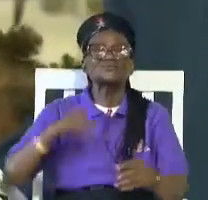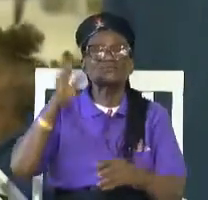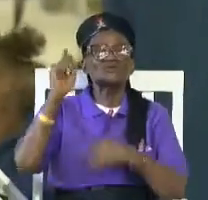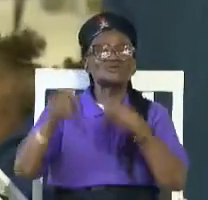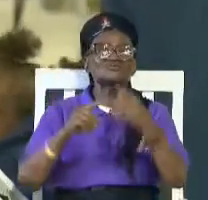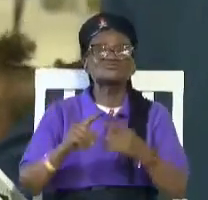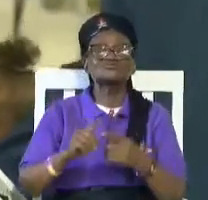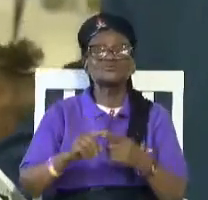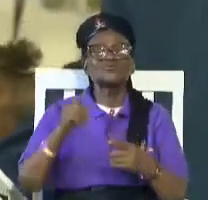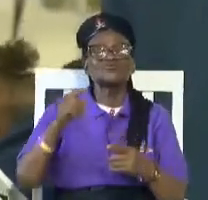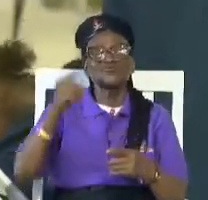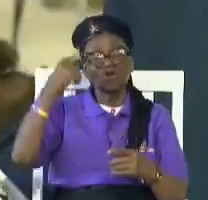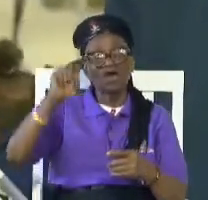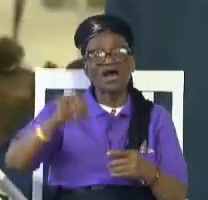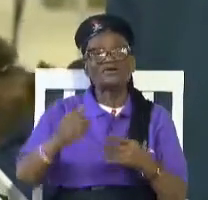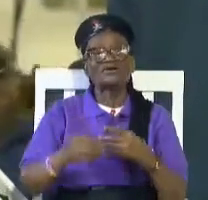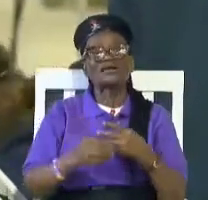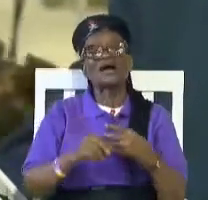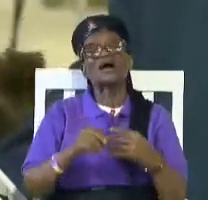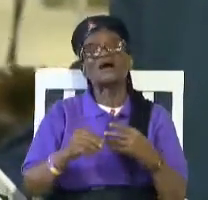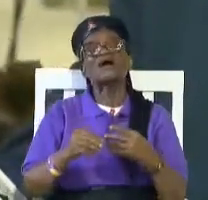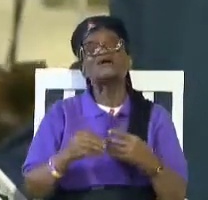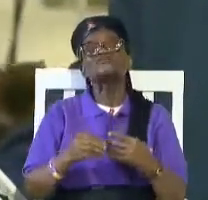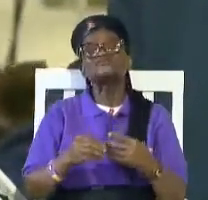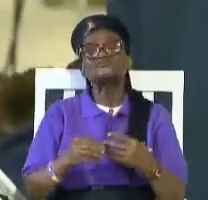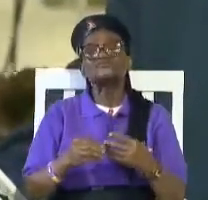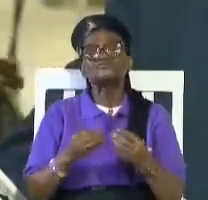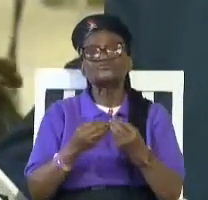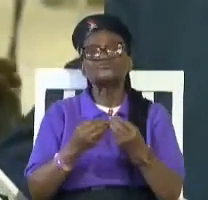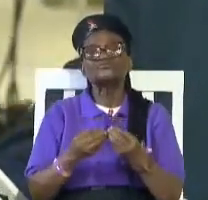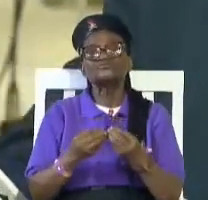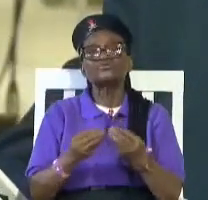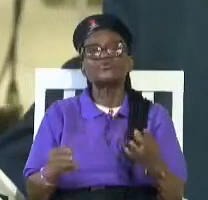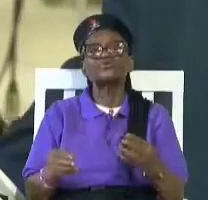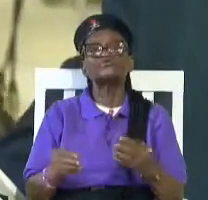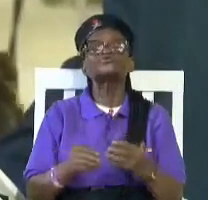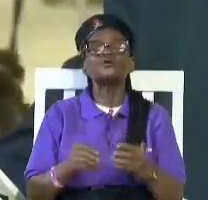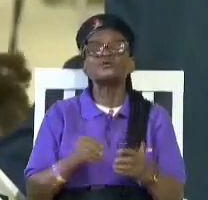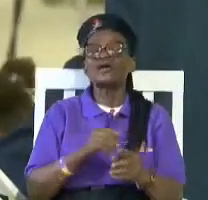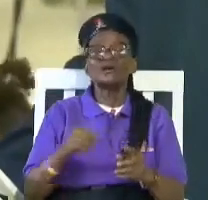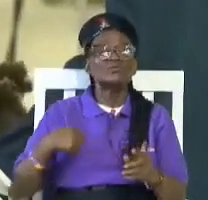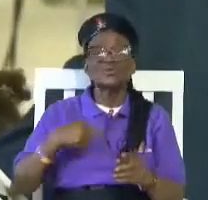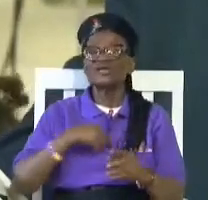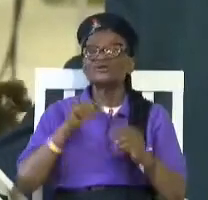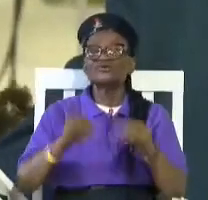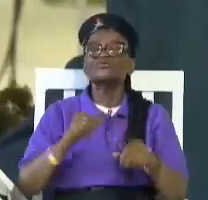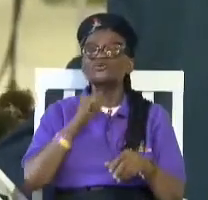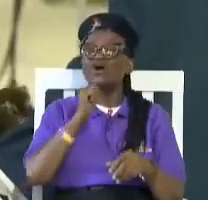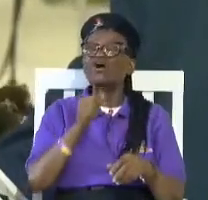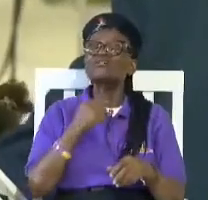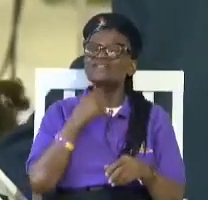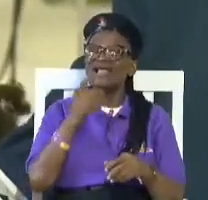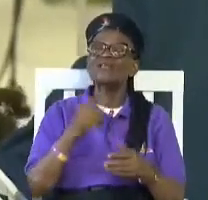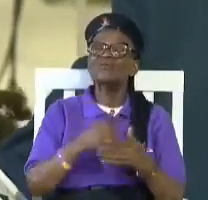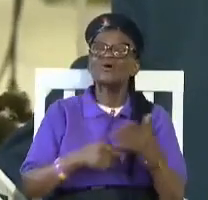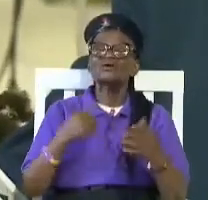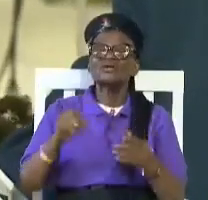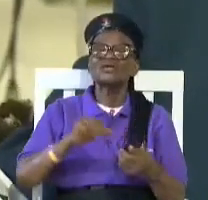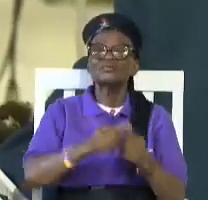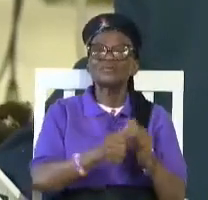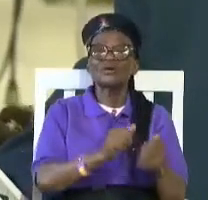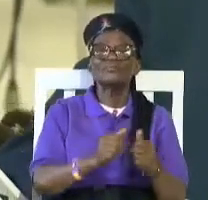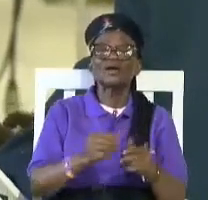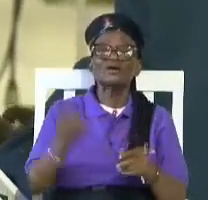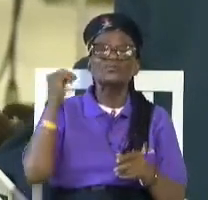And all the results, we couldn't tell what the problem was. And so when I came to camp, I went to